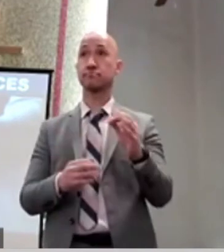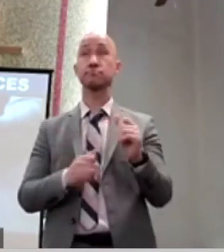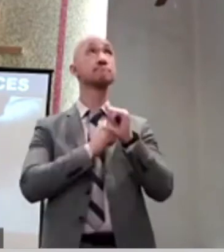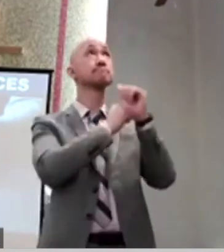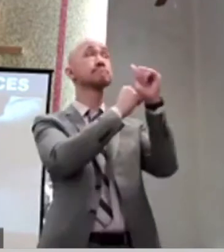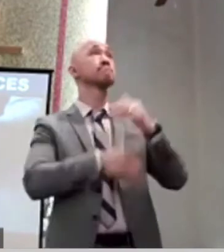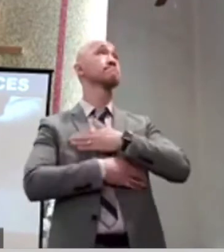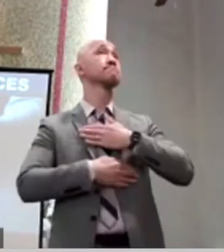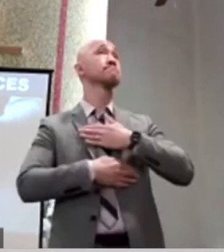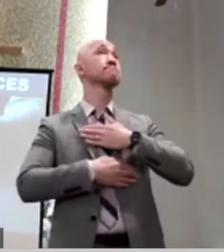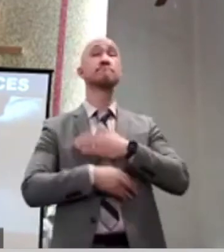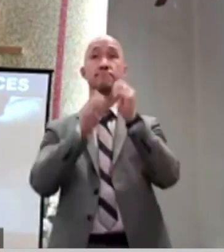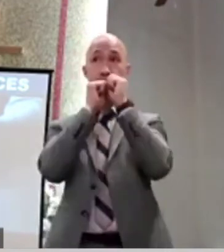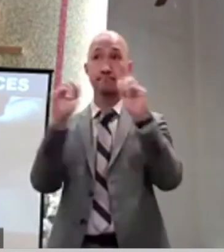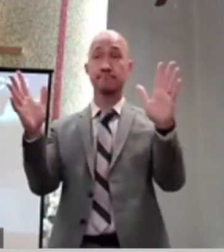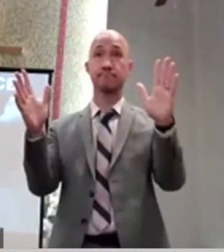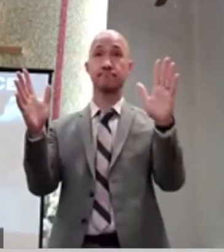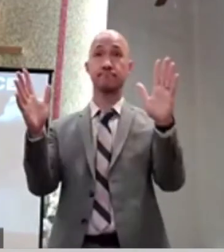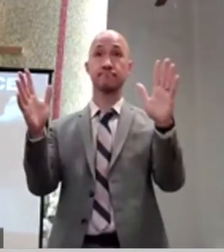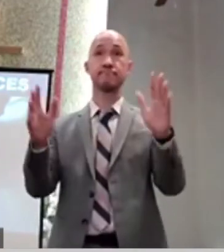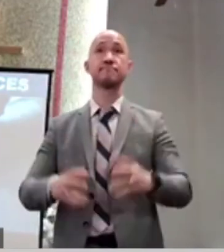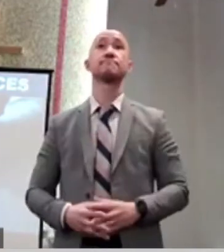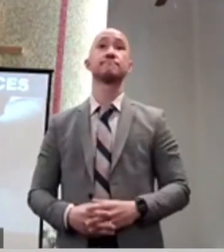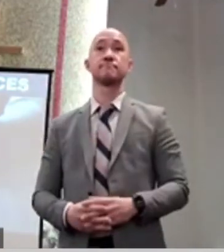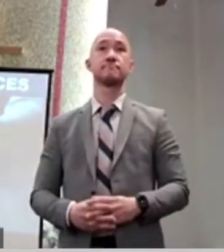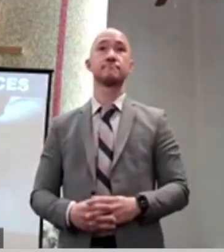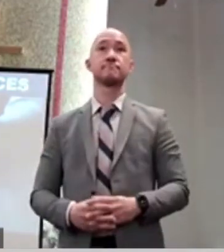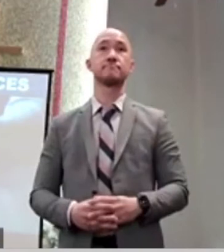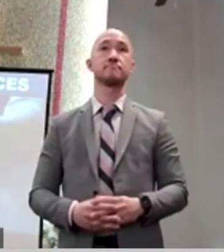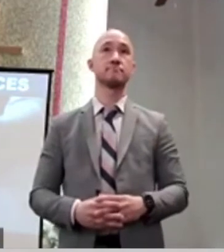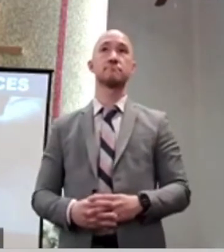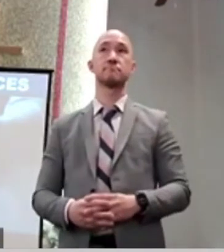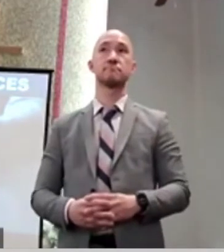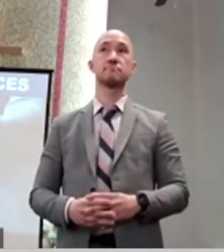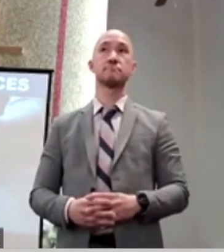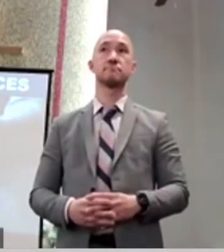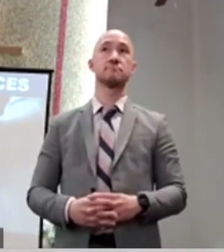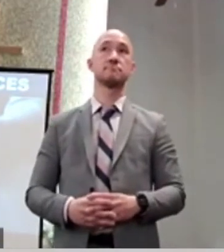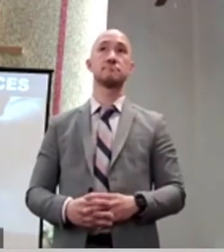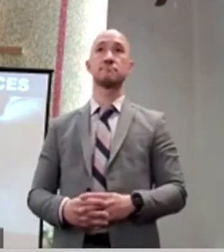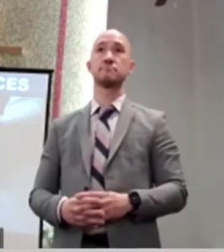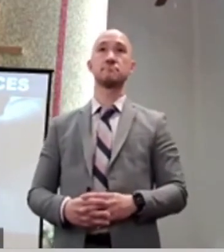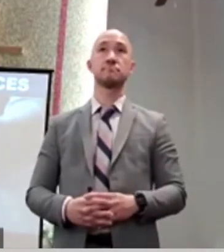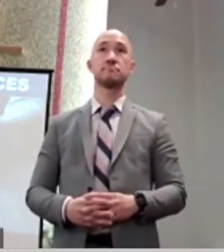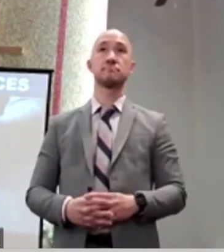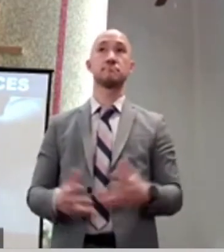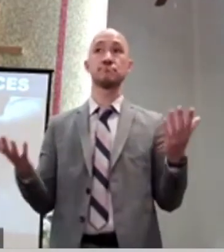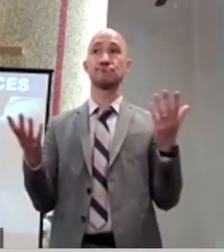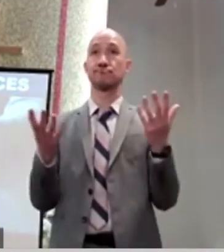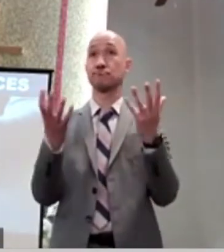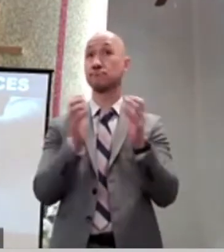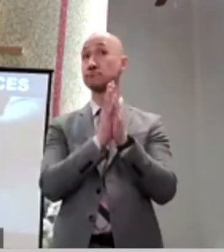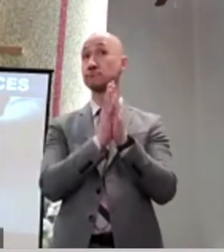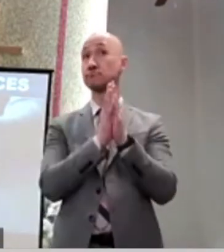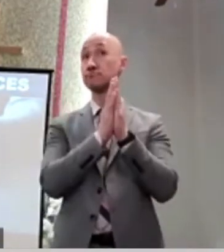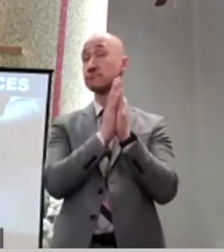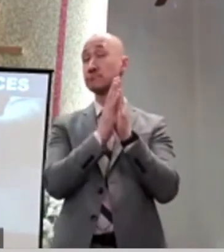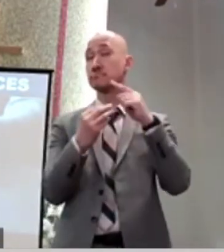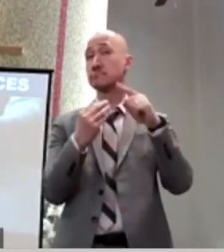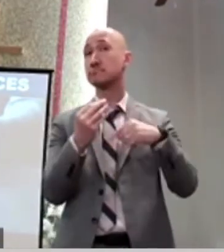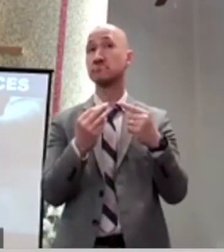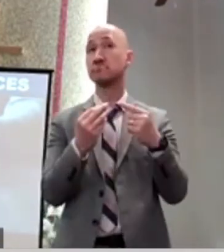of Christ, I invite you to come pray. What do you need to pray for? What is bugging you at the moment? What is it